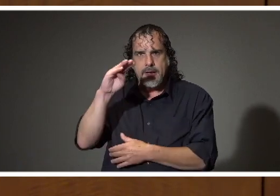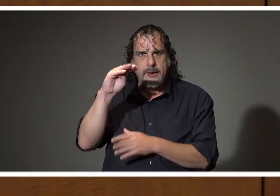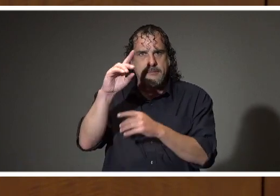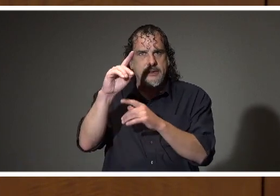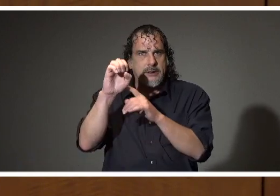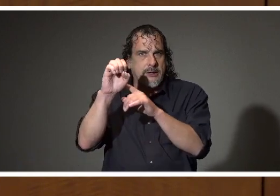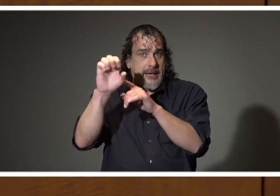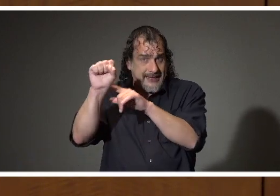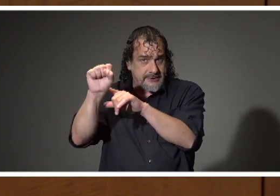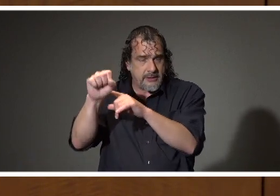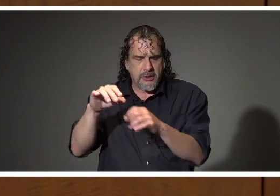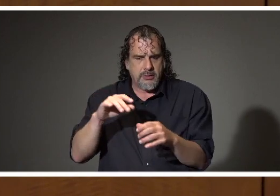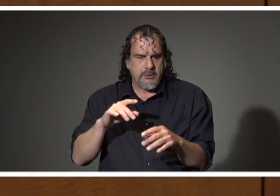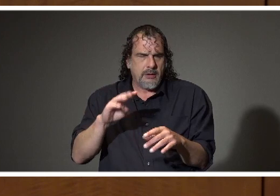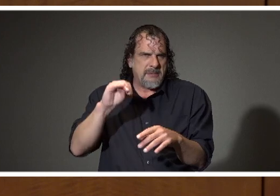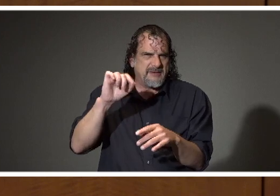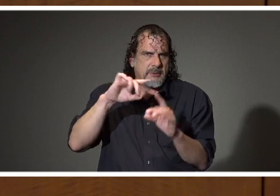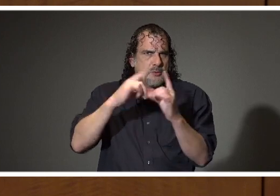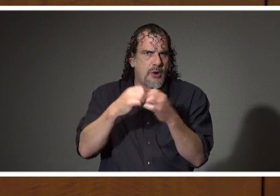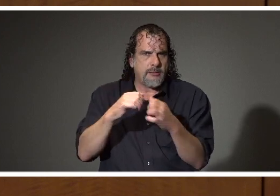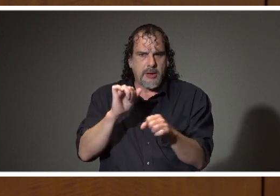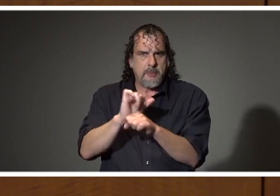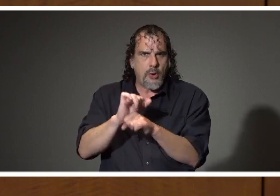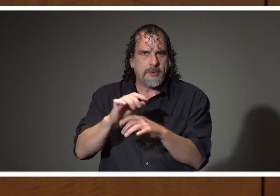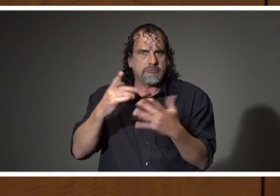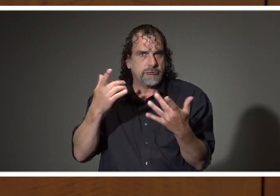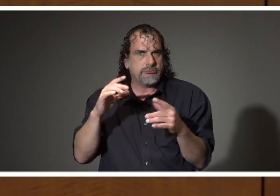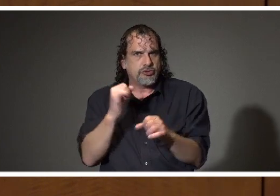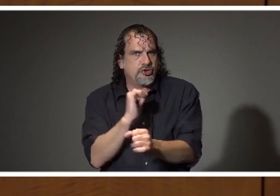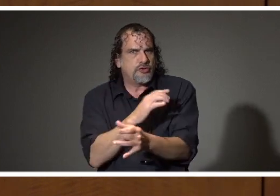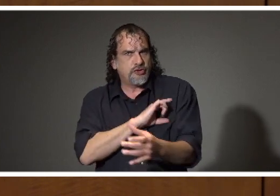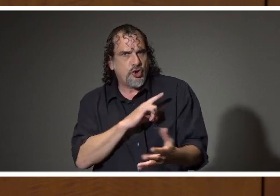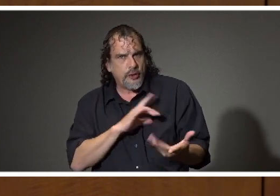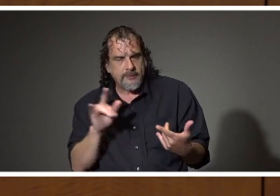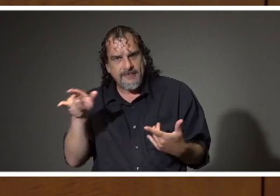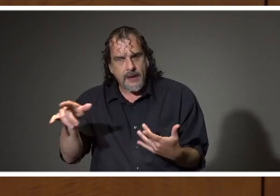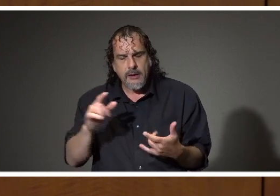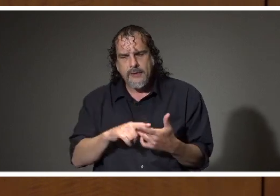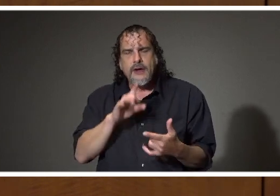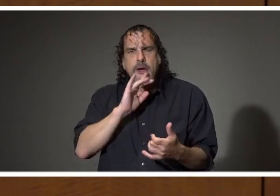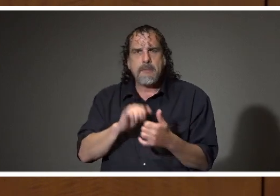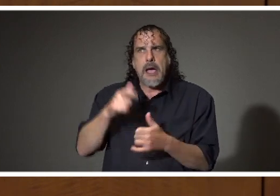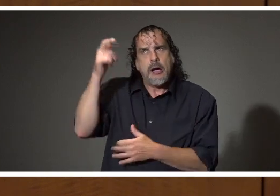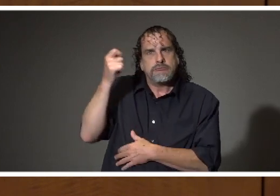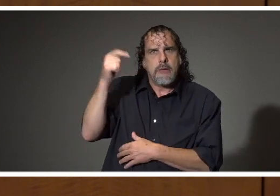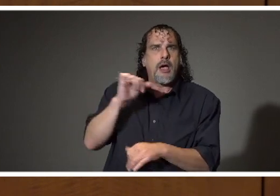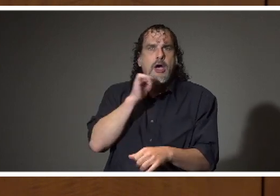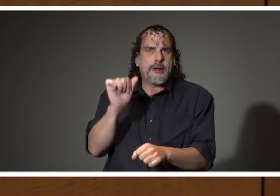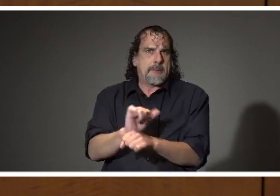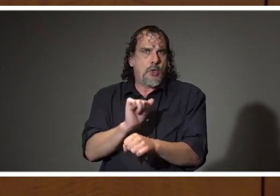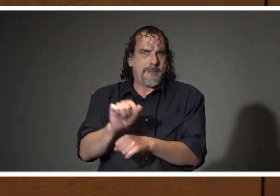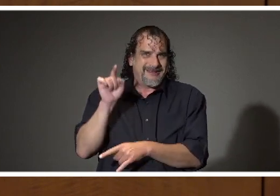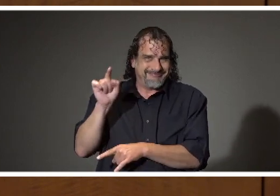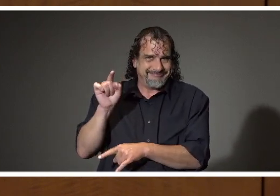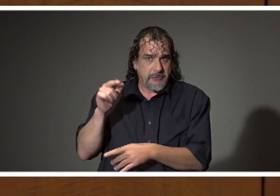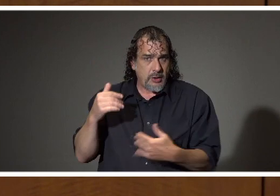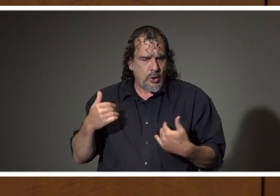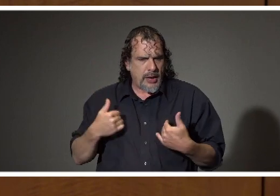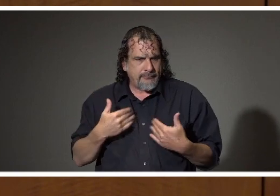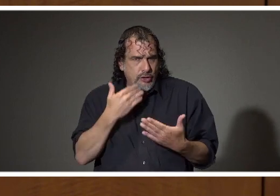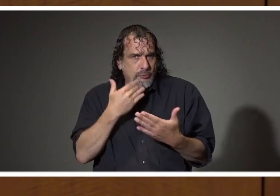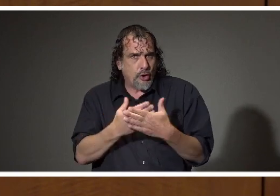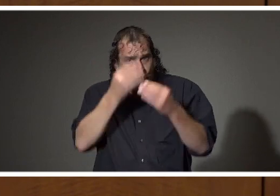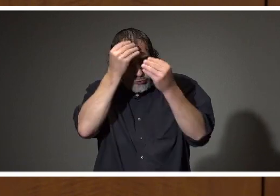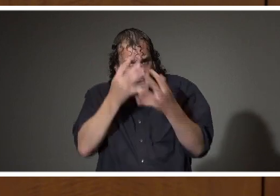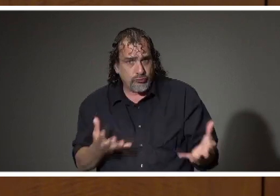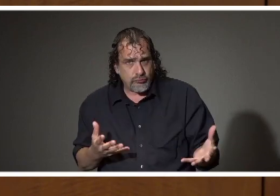Employment Services to talk about unemployment insurance. We do have some good news, and I'm happy to announce